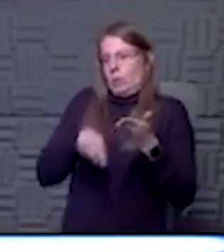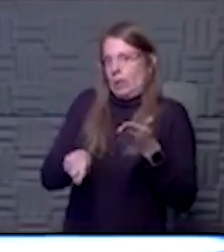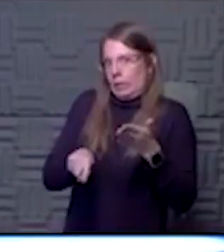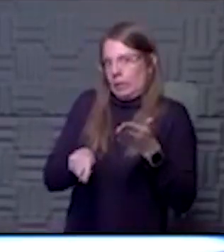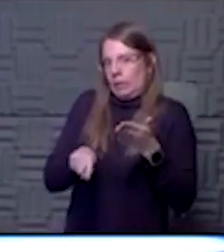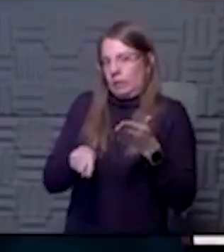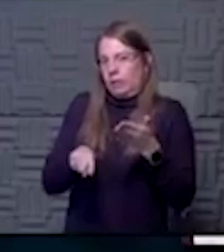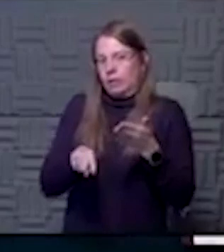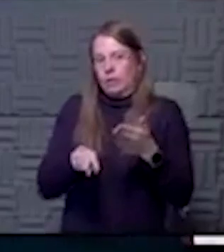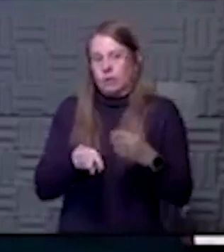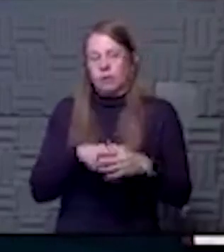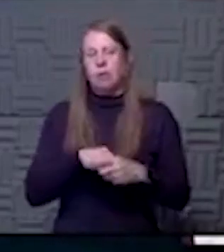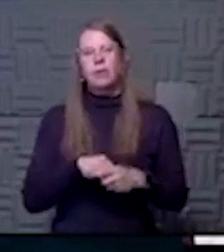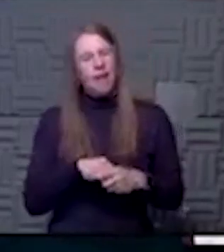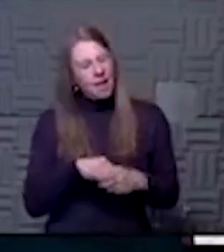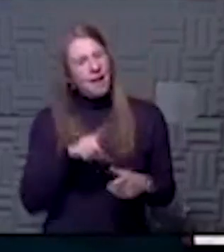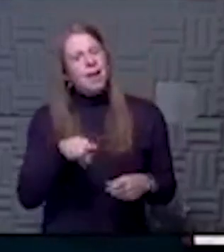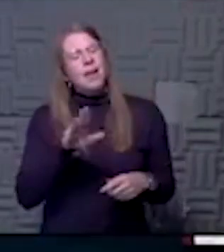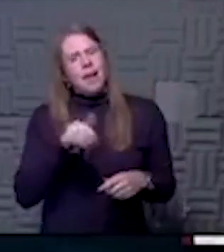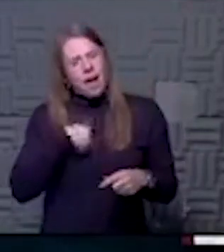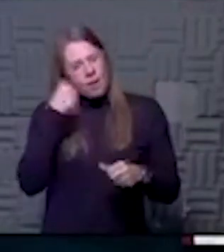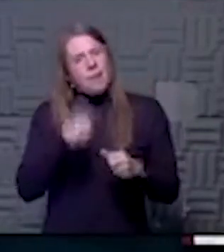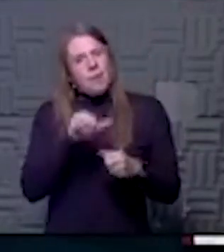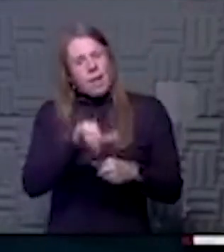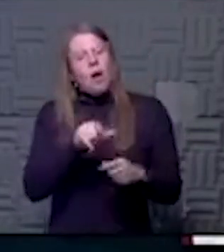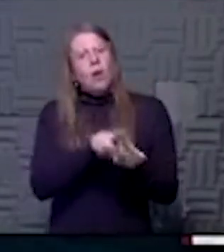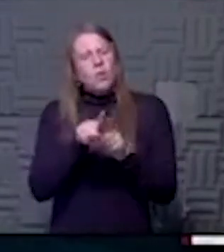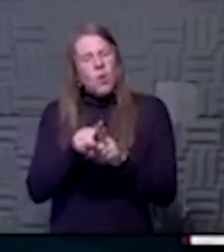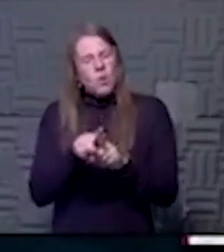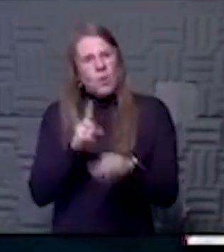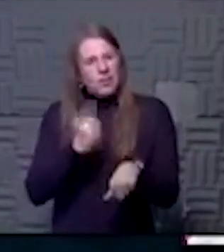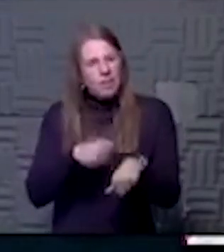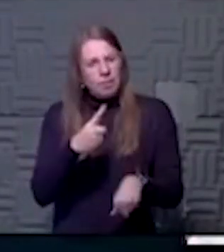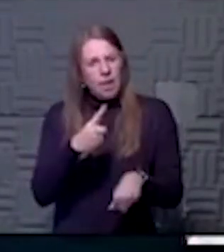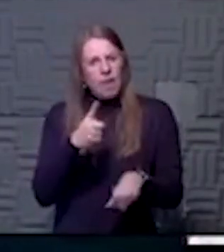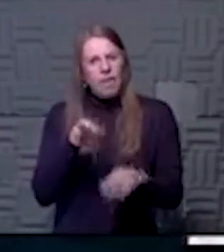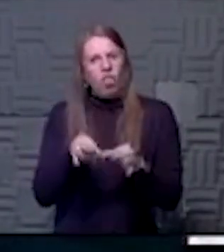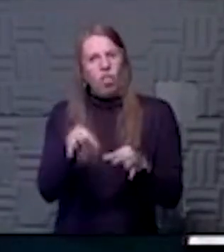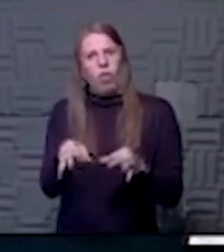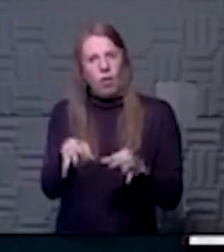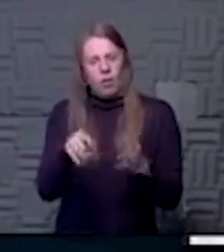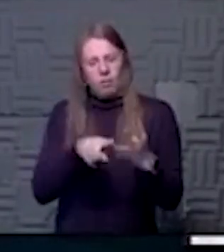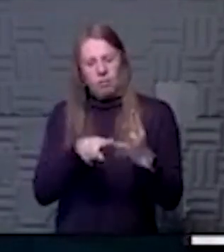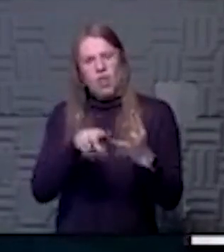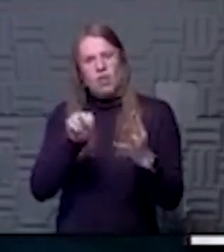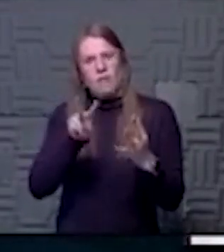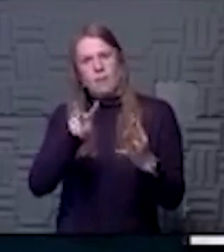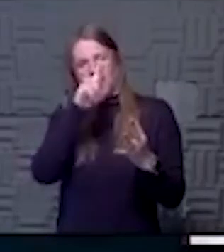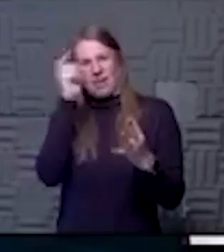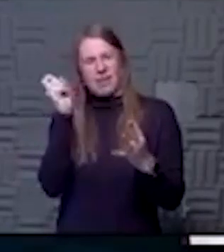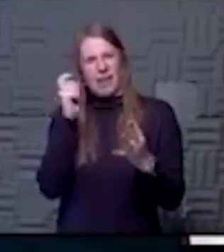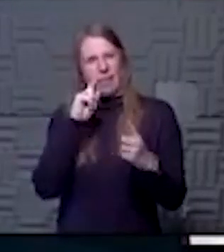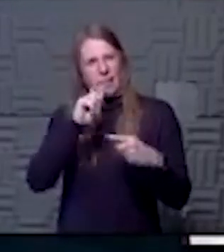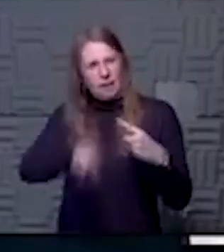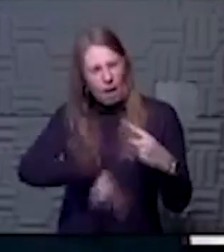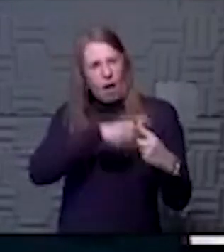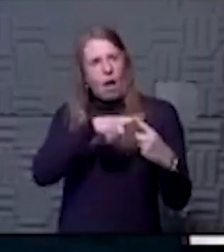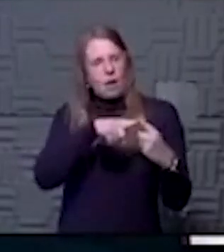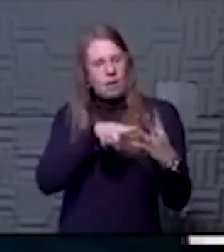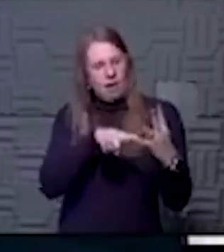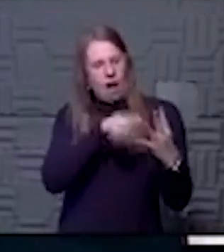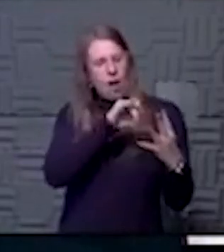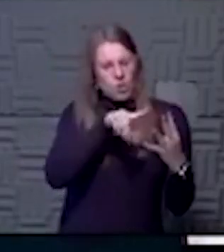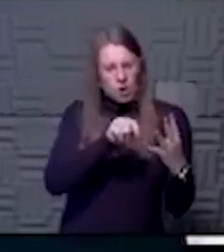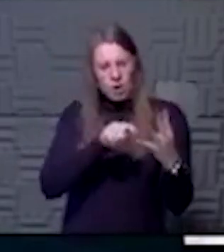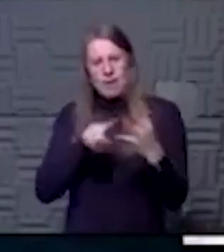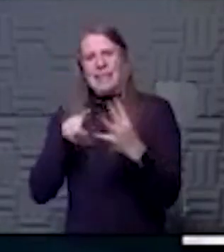Yeah, I remember that. They also, at one point, they pushed it off to the end of November because the cycle went, I think, end of October, end